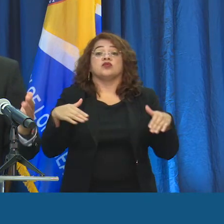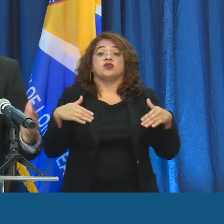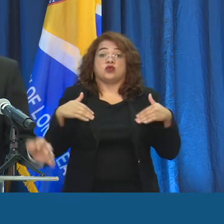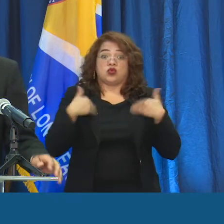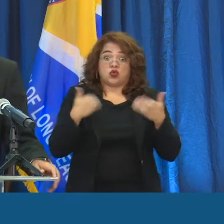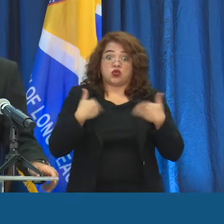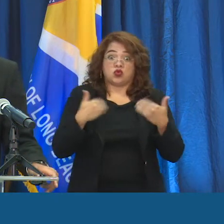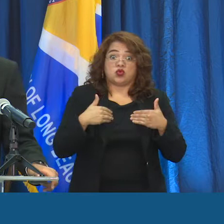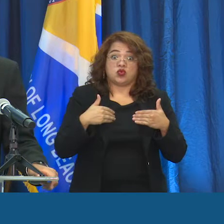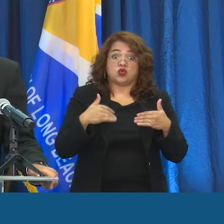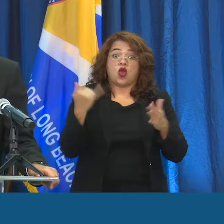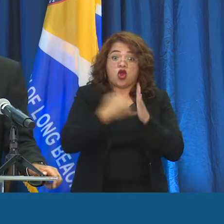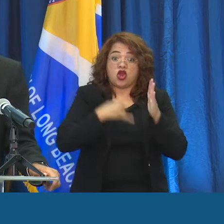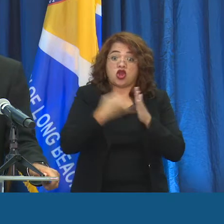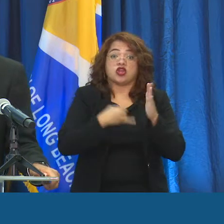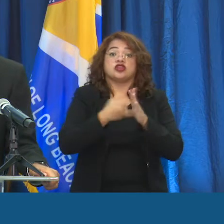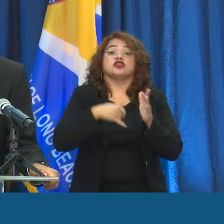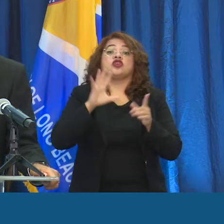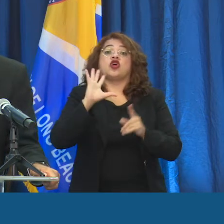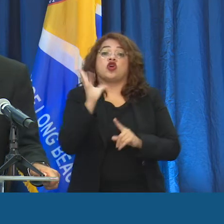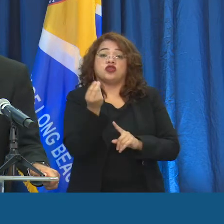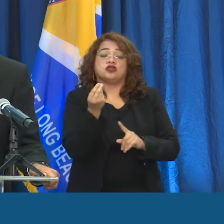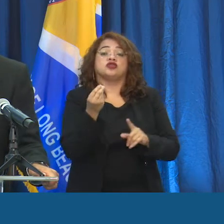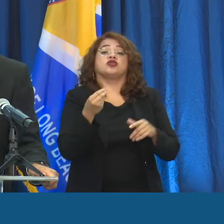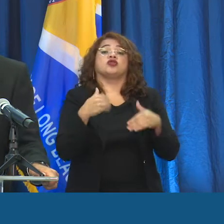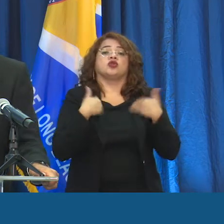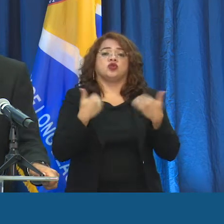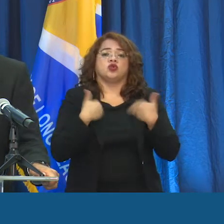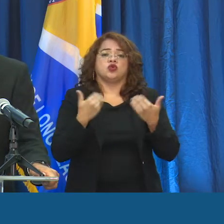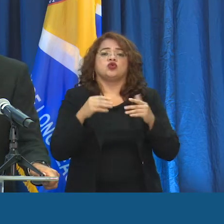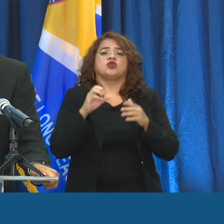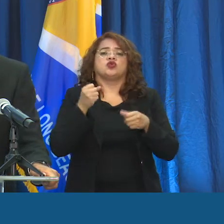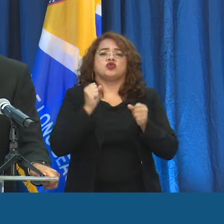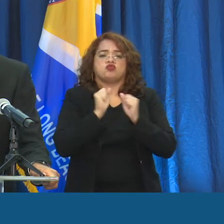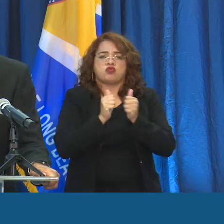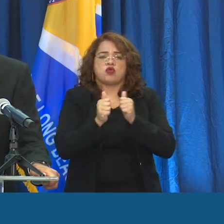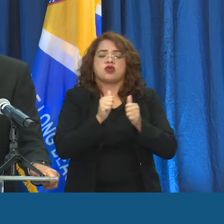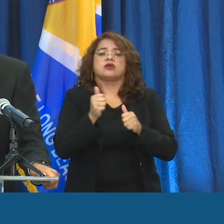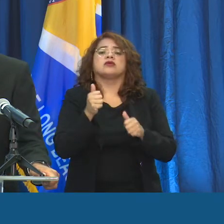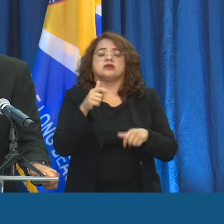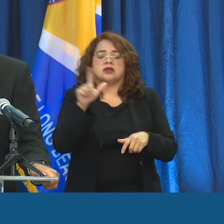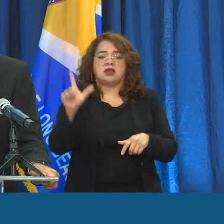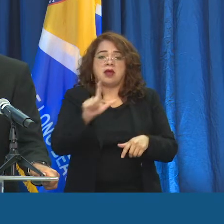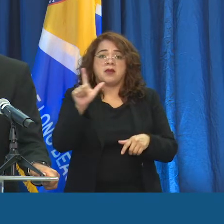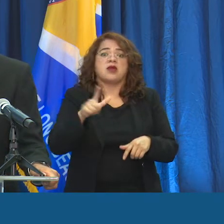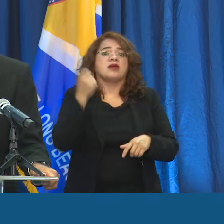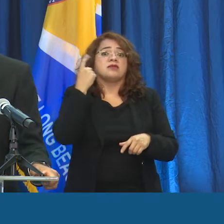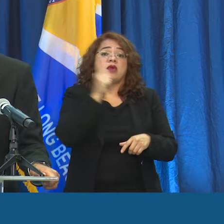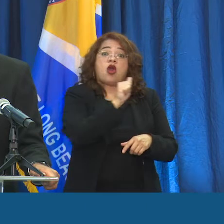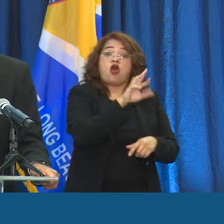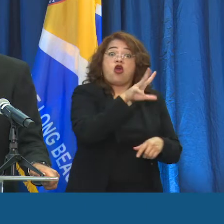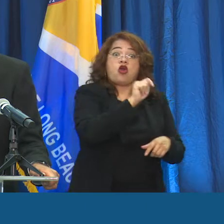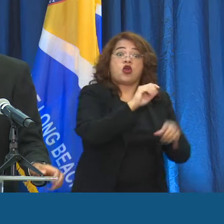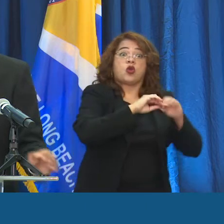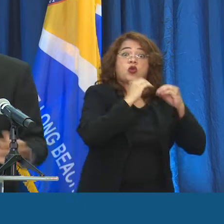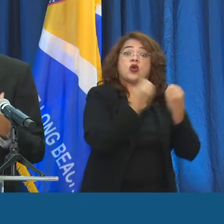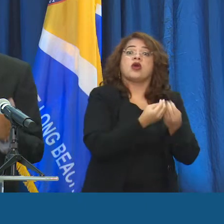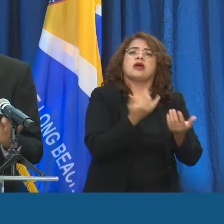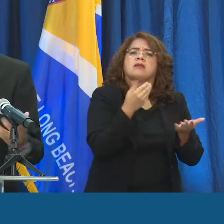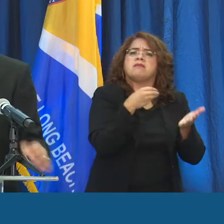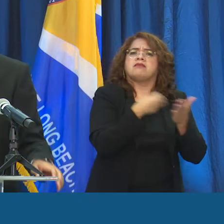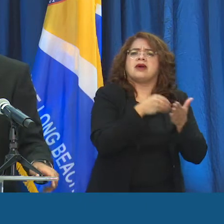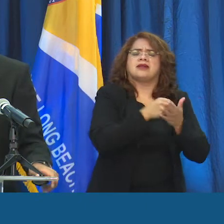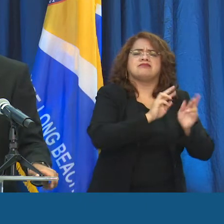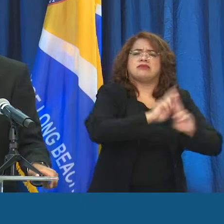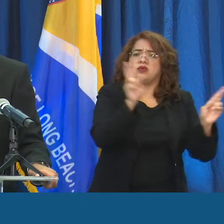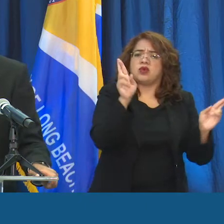voters adopted Measure B just this last year, there'll be an additional $1.7 million to arts organizations, which is really exciting for those especially